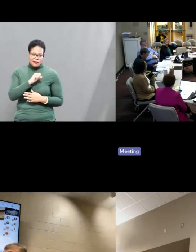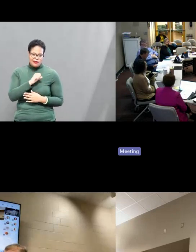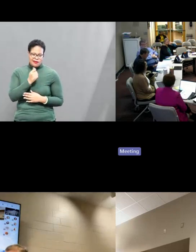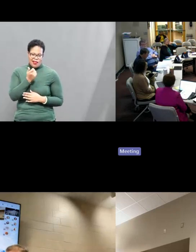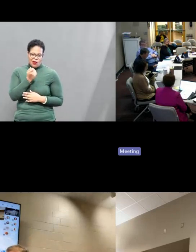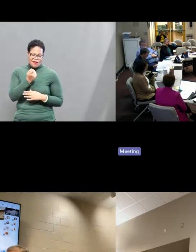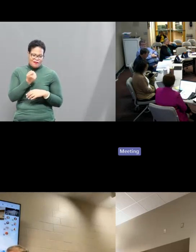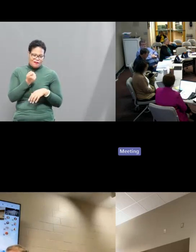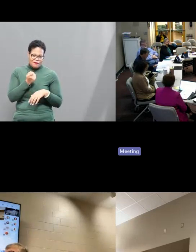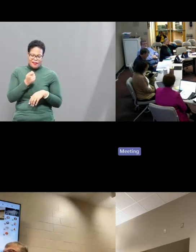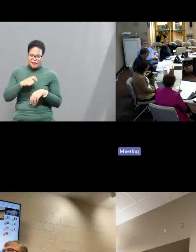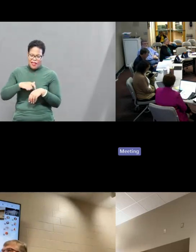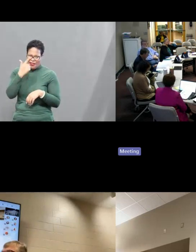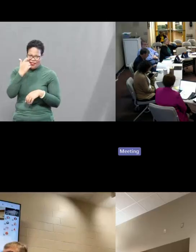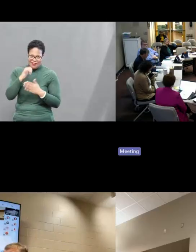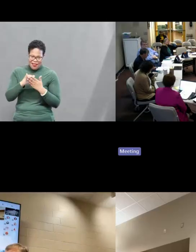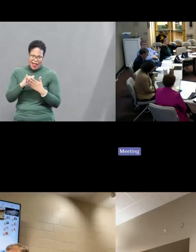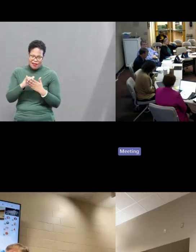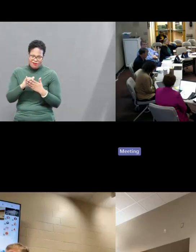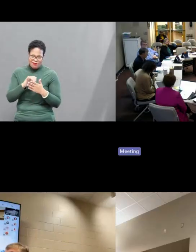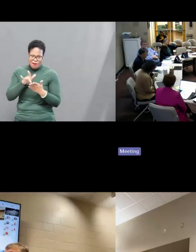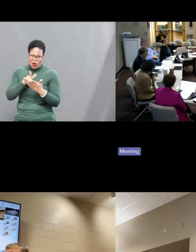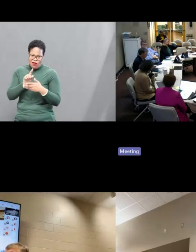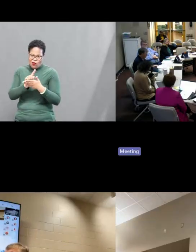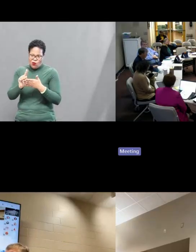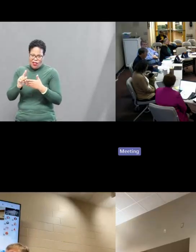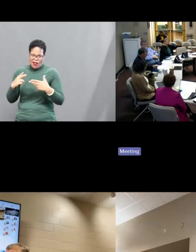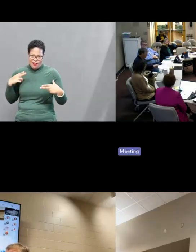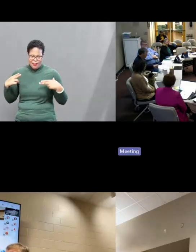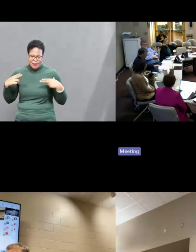of time because of that.